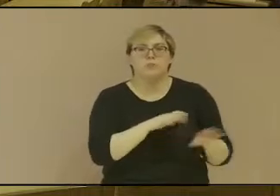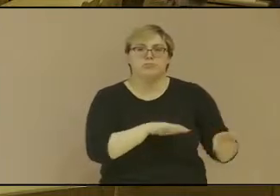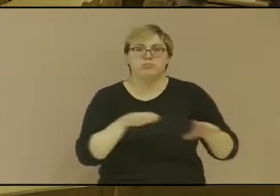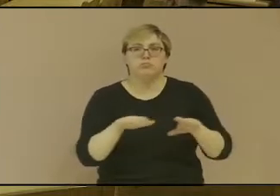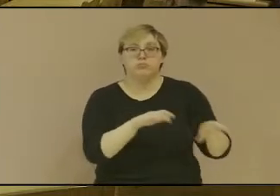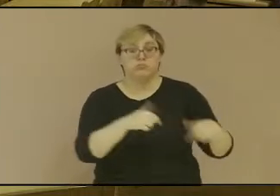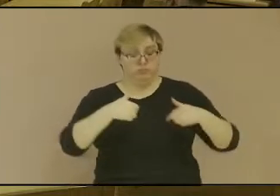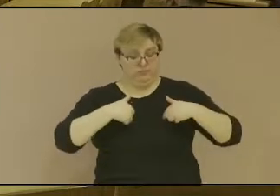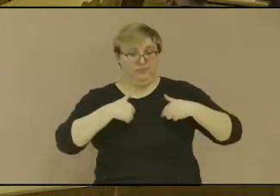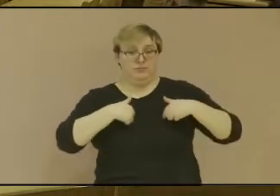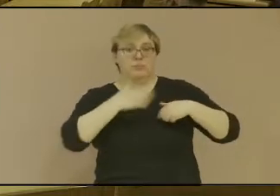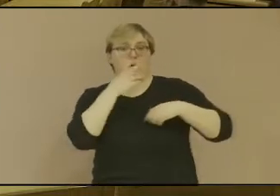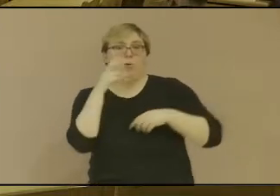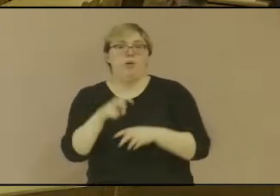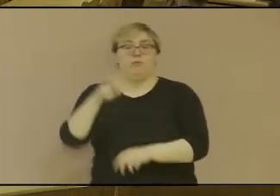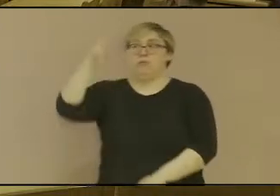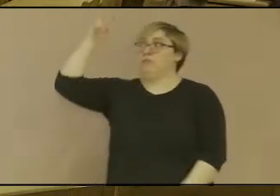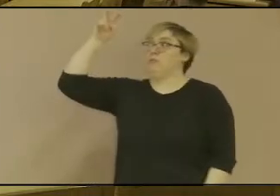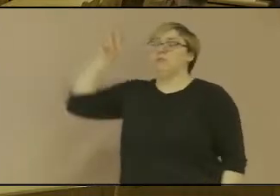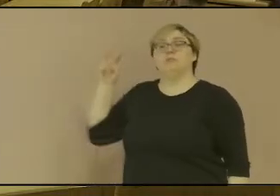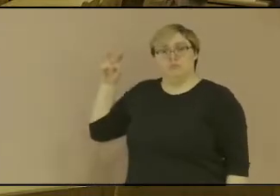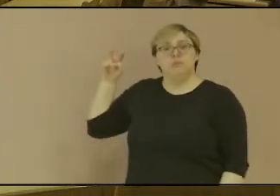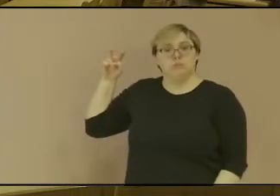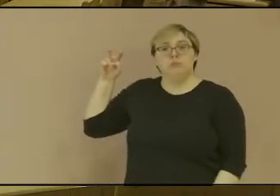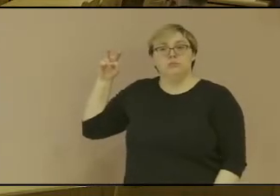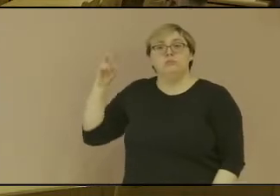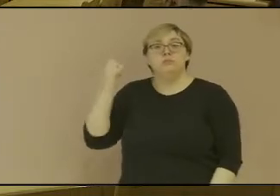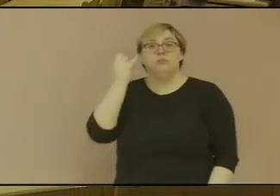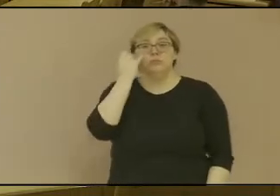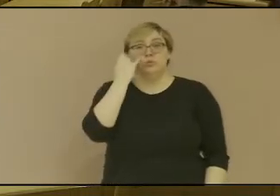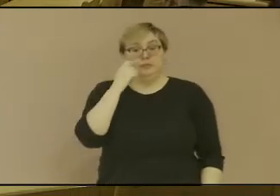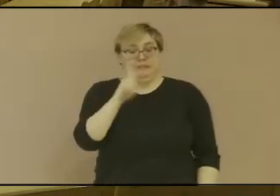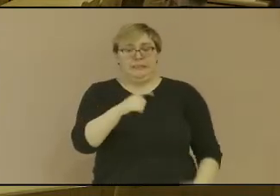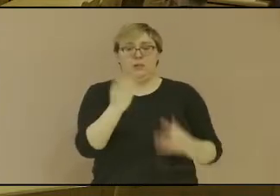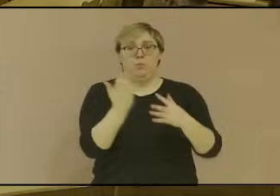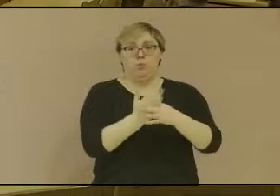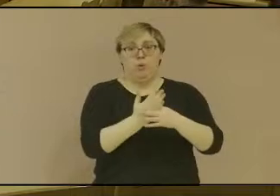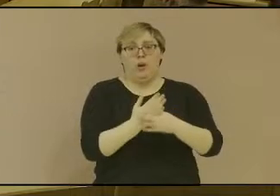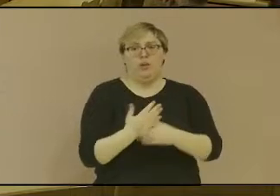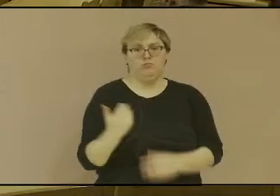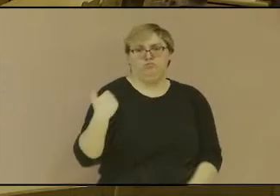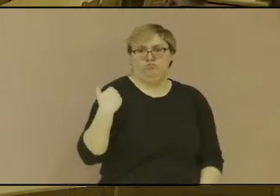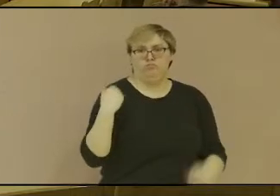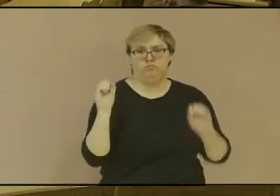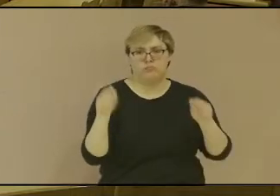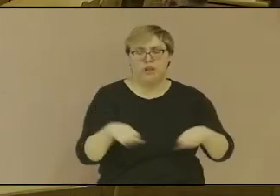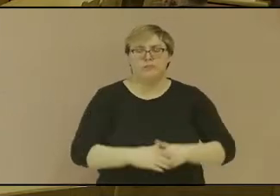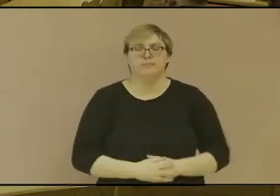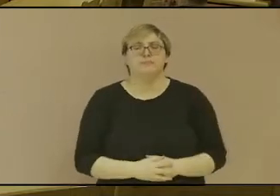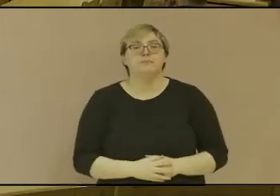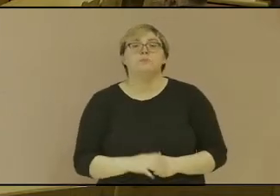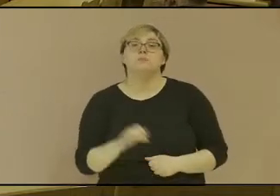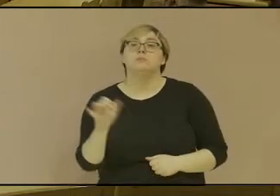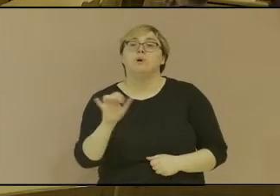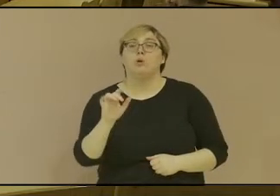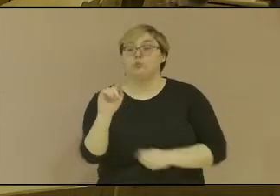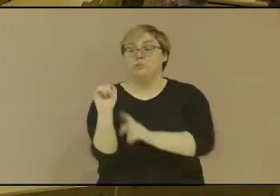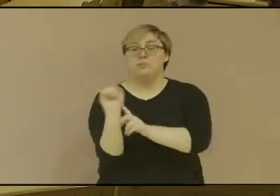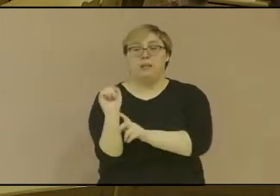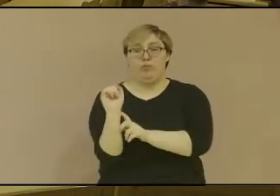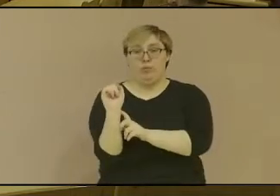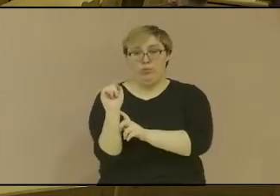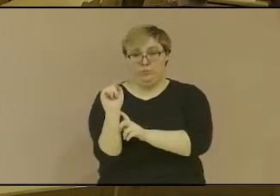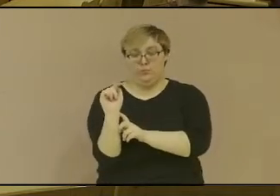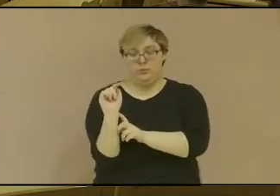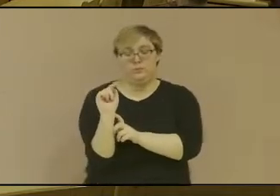back row and I can take you there. Also, washrooms are just outside, or